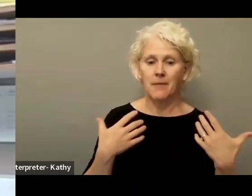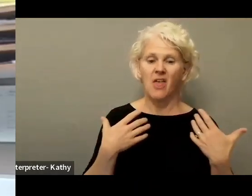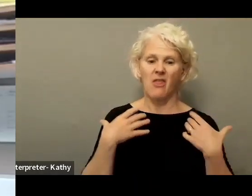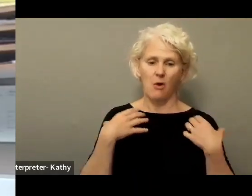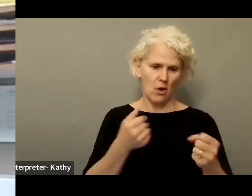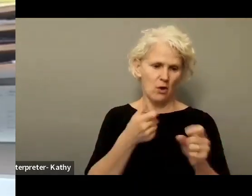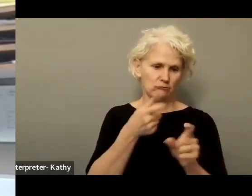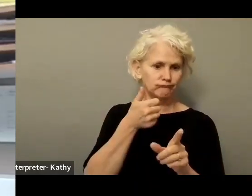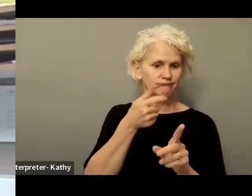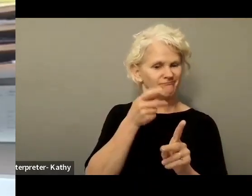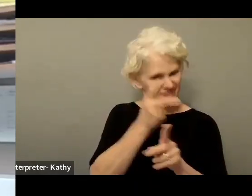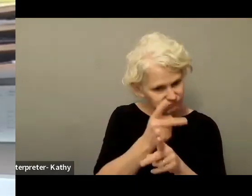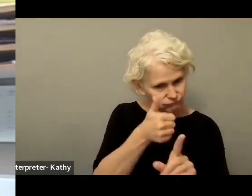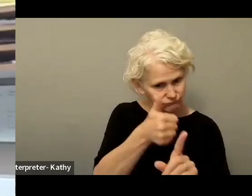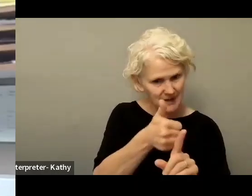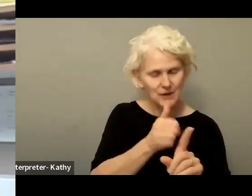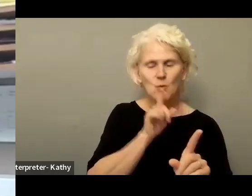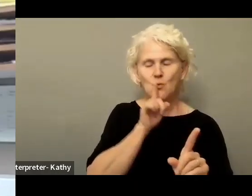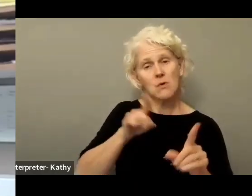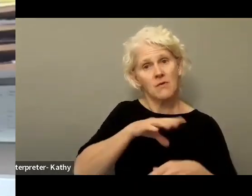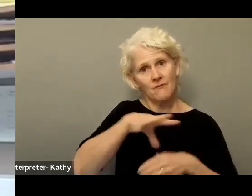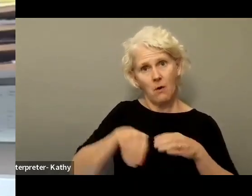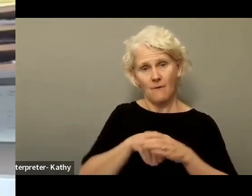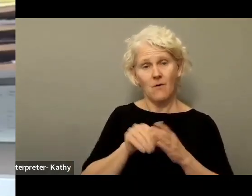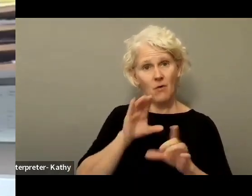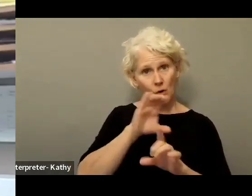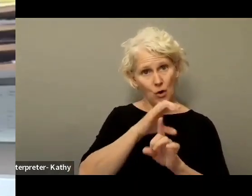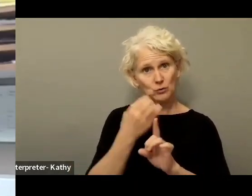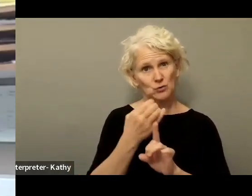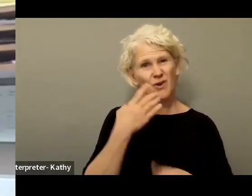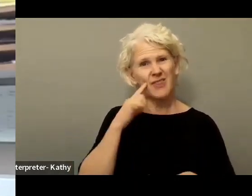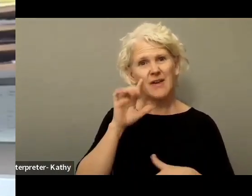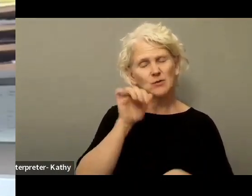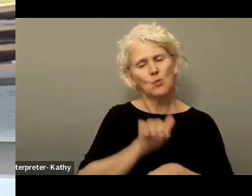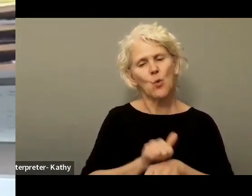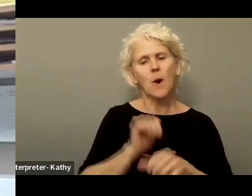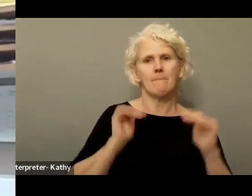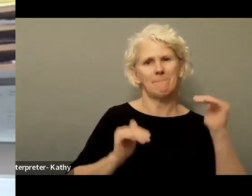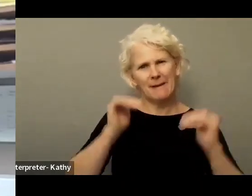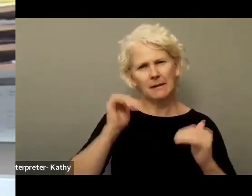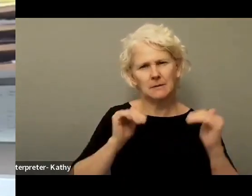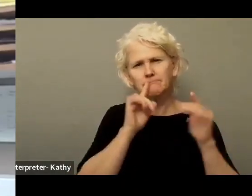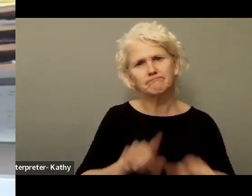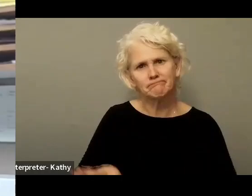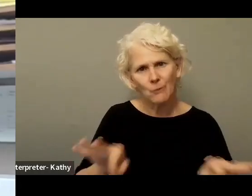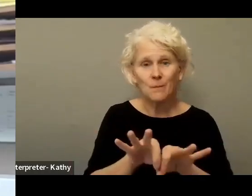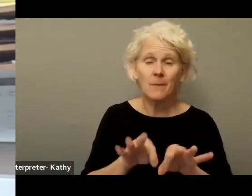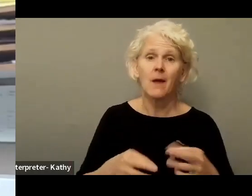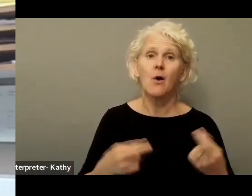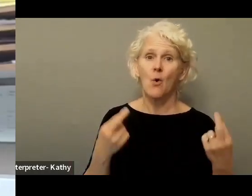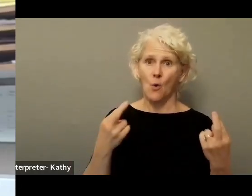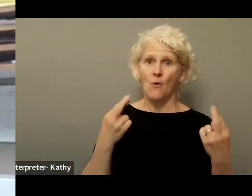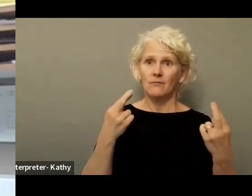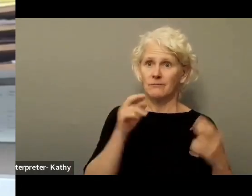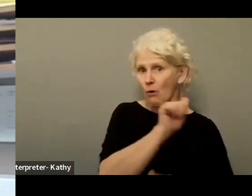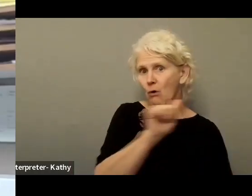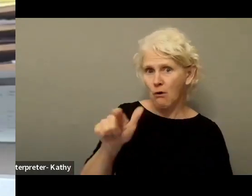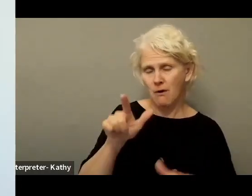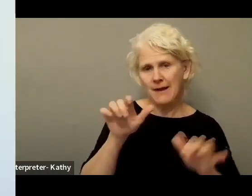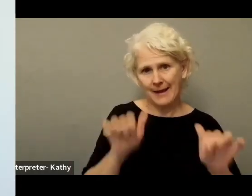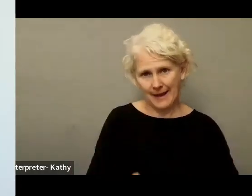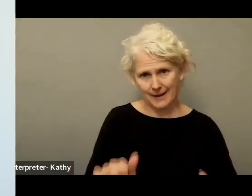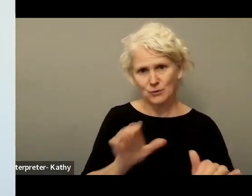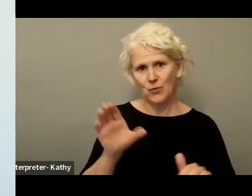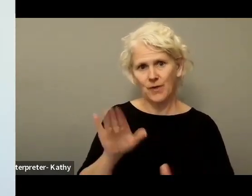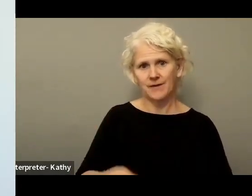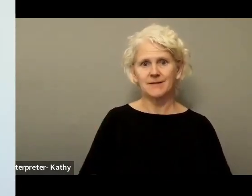part of our culture. Work-life balance is a huge part of our culture right now. So I hope everybody can do that.